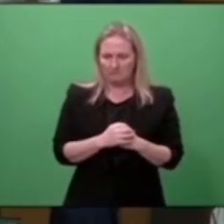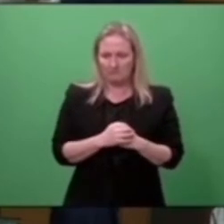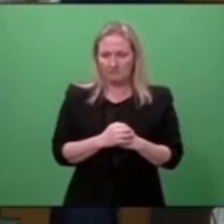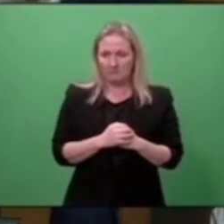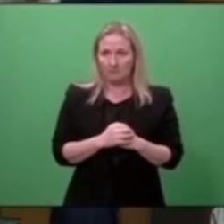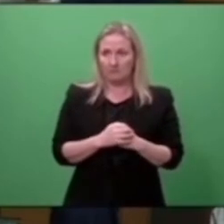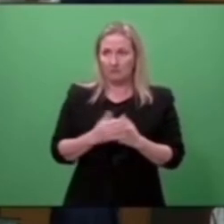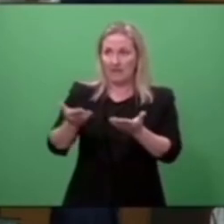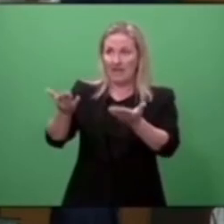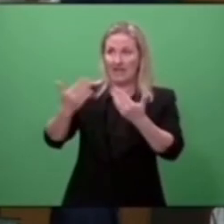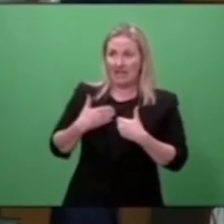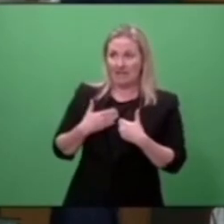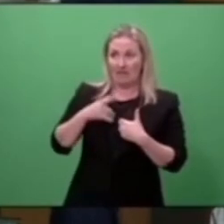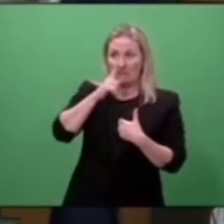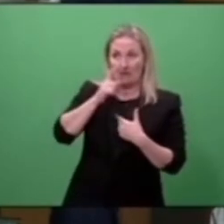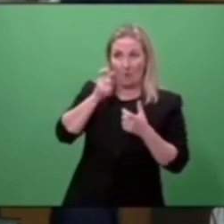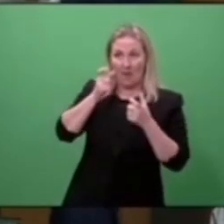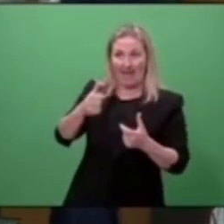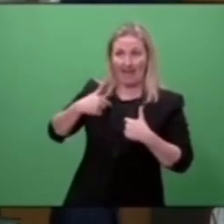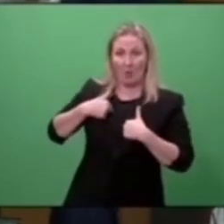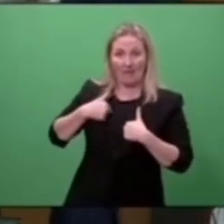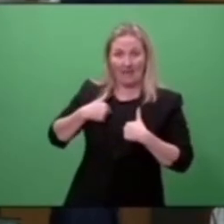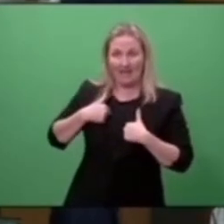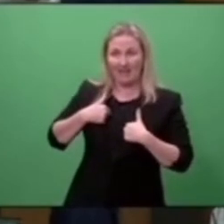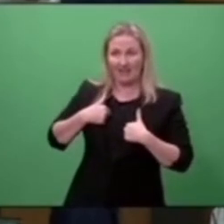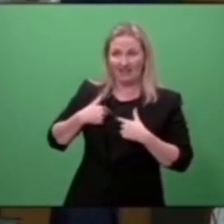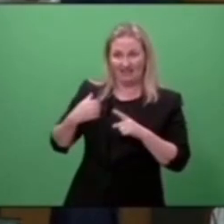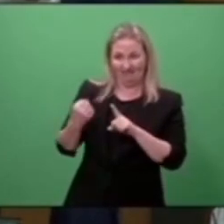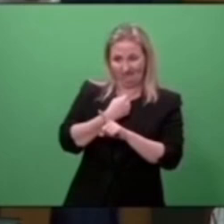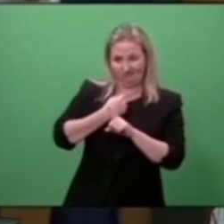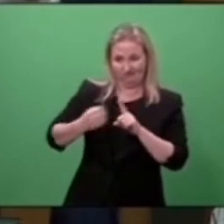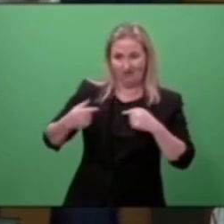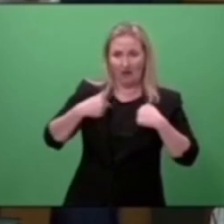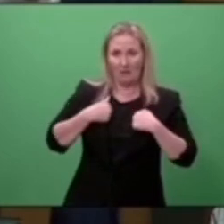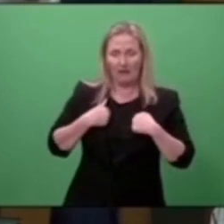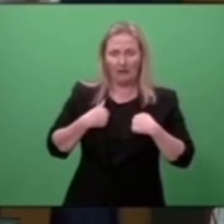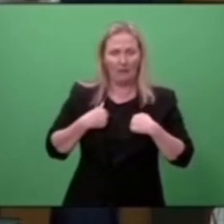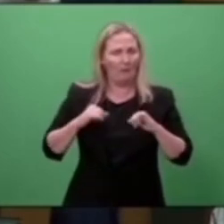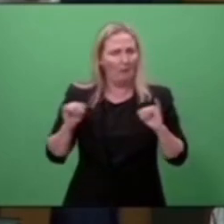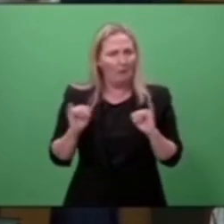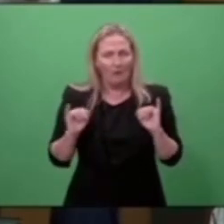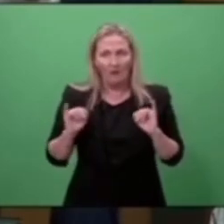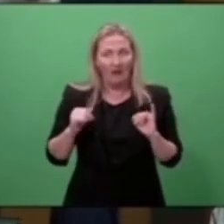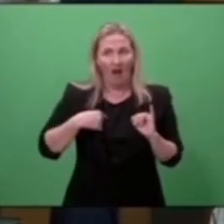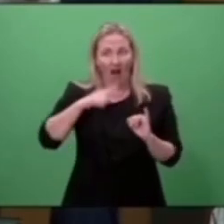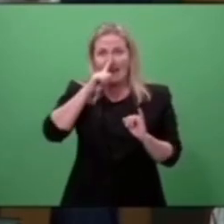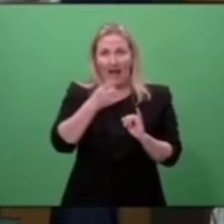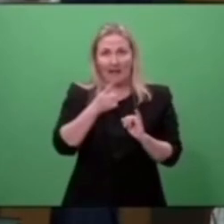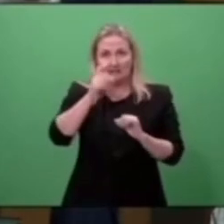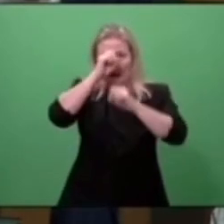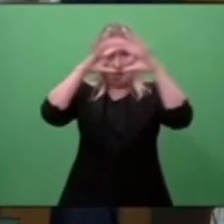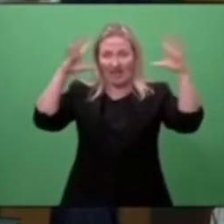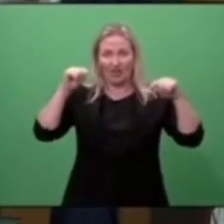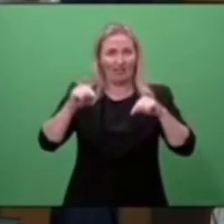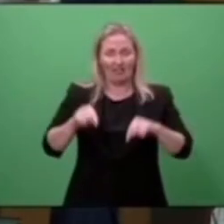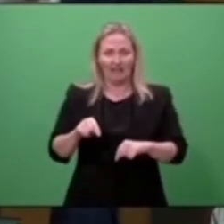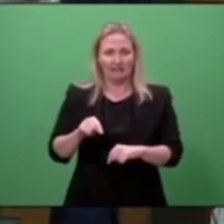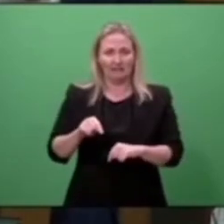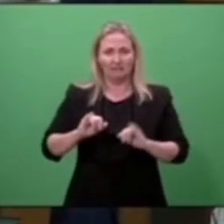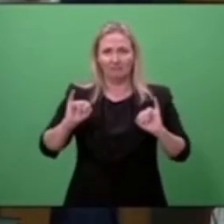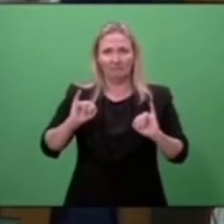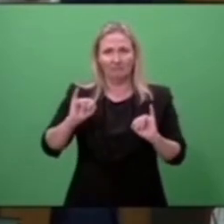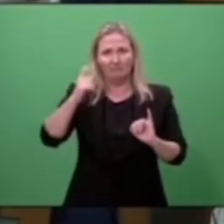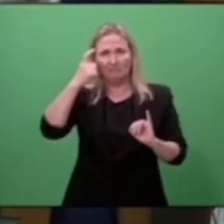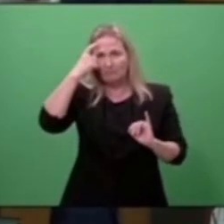about demonstrating that through their actions. I cannot imagine the trauma, the lifelong